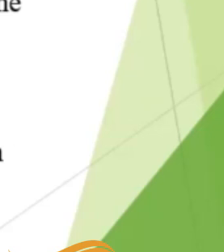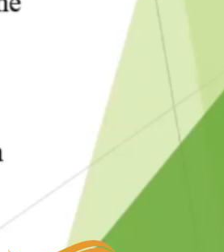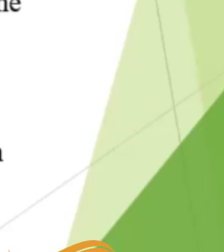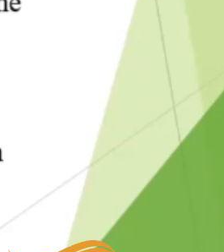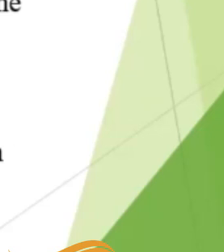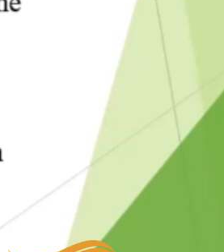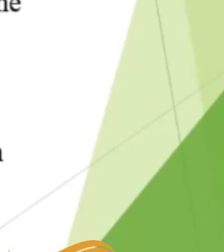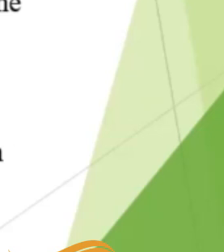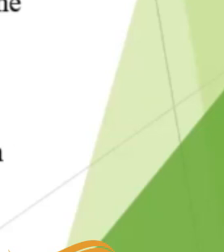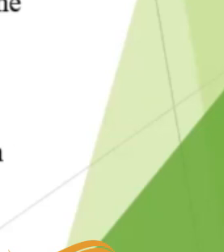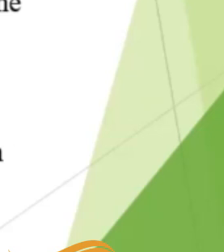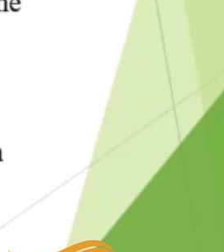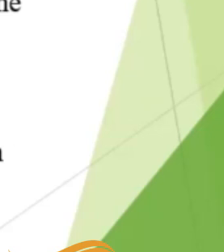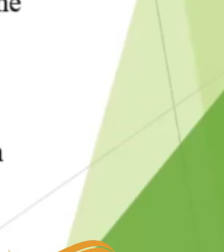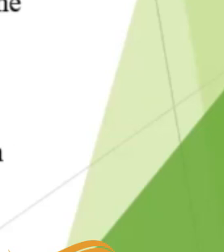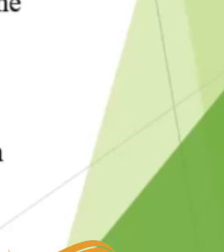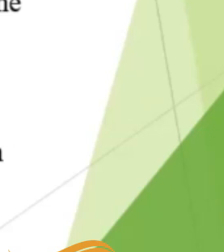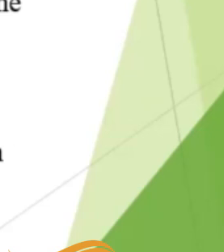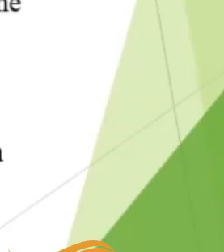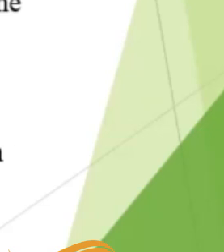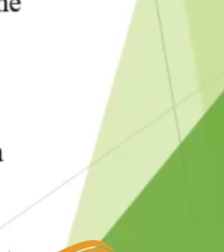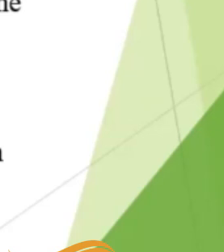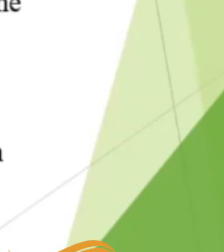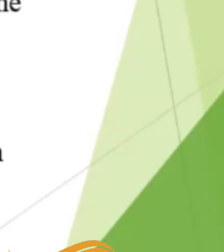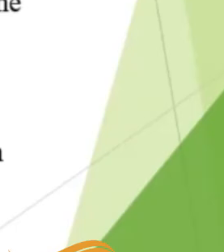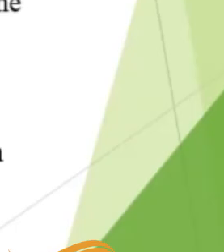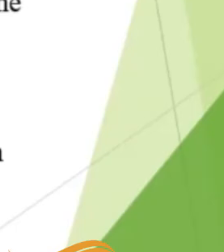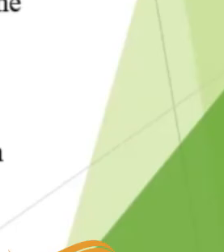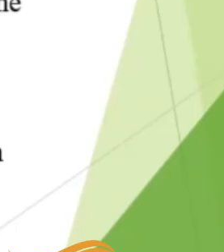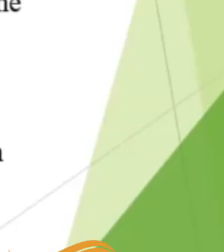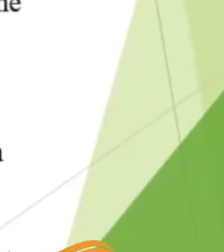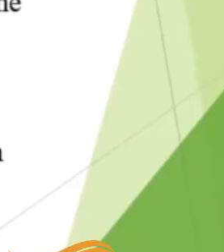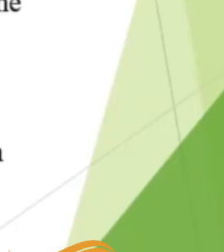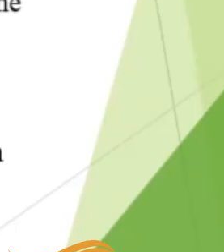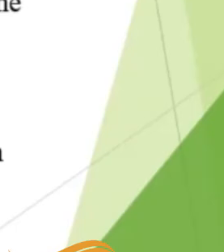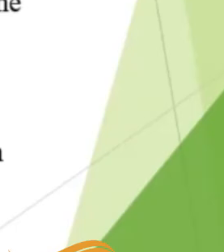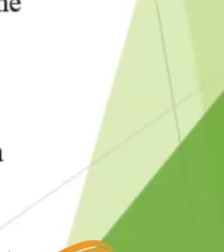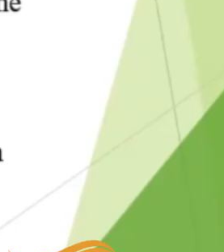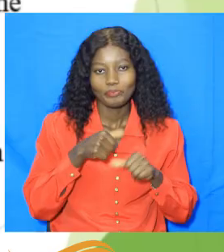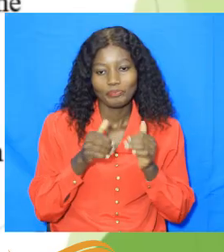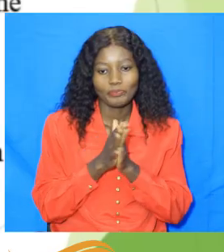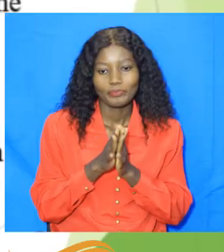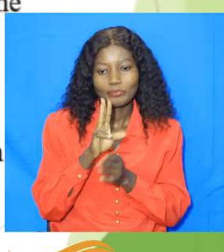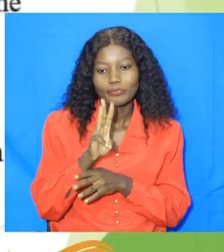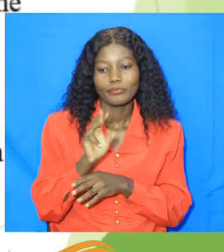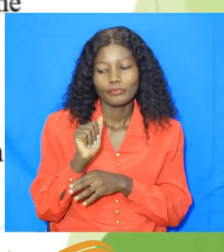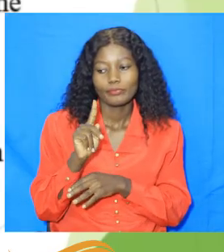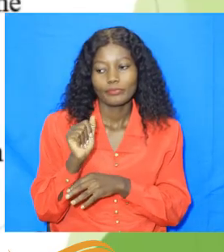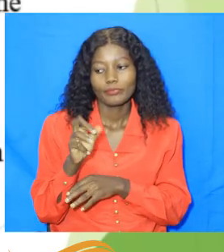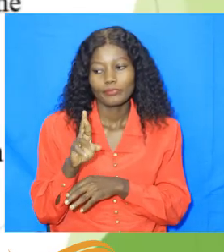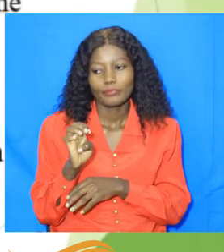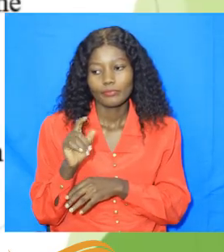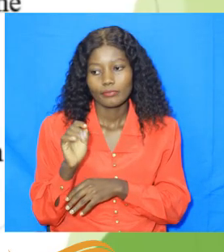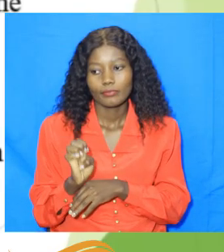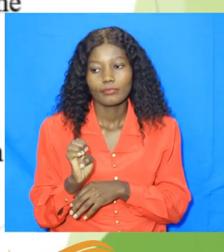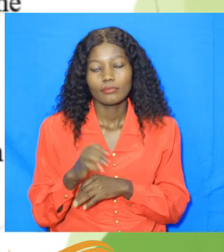continue fighting or continue the activity. And wakarete is used for